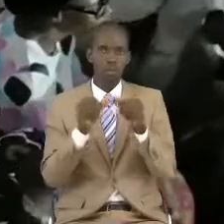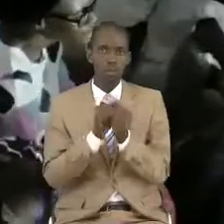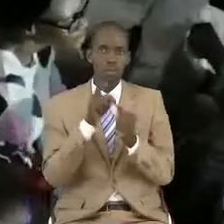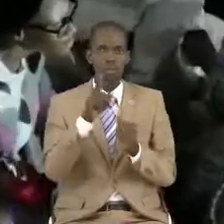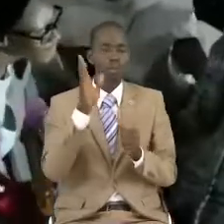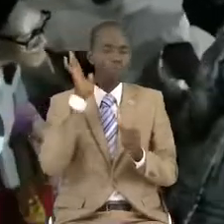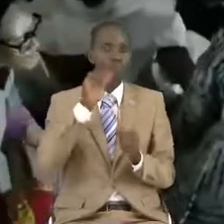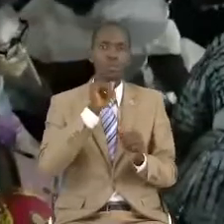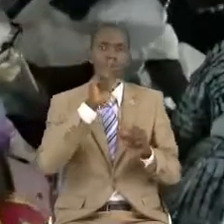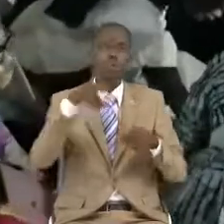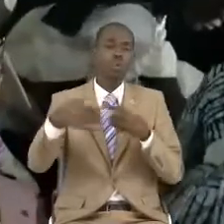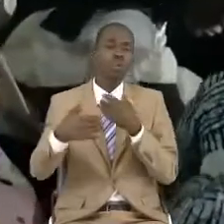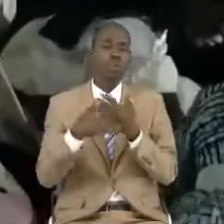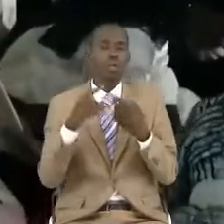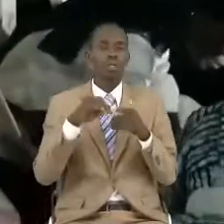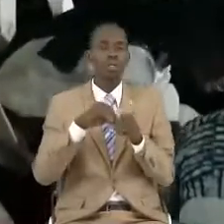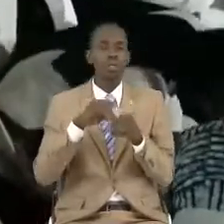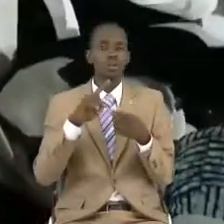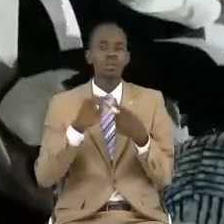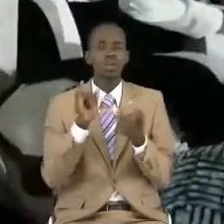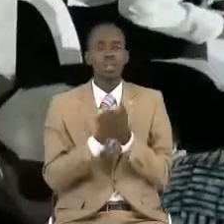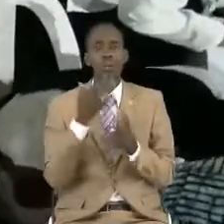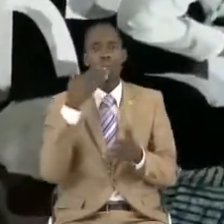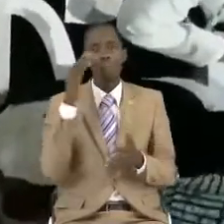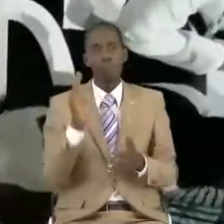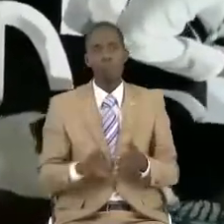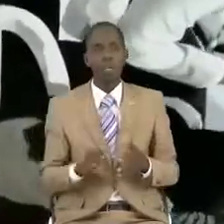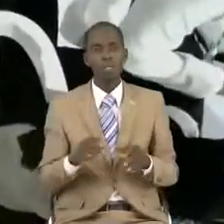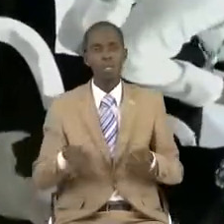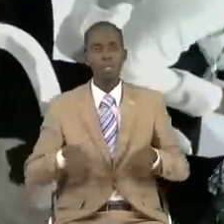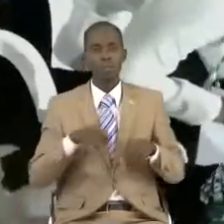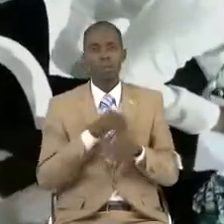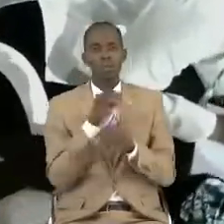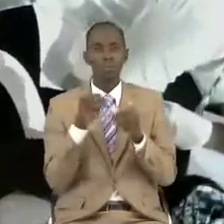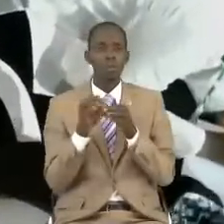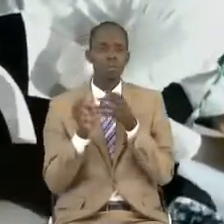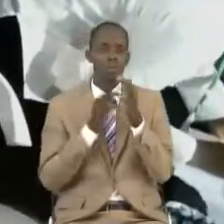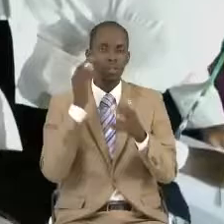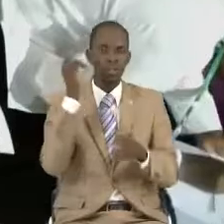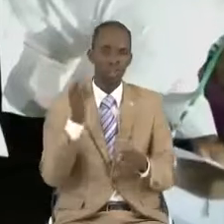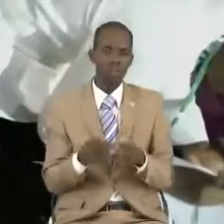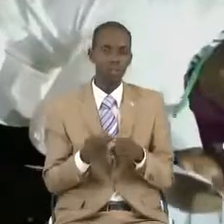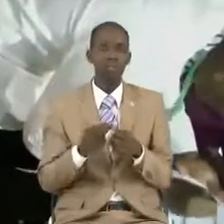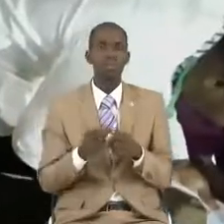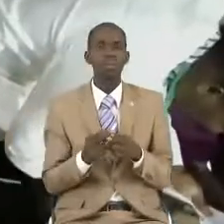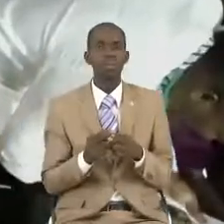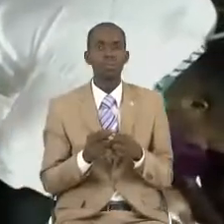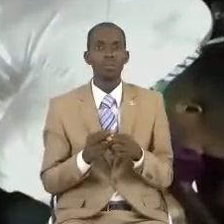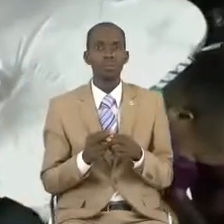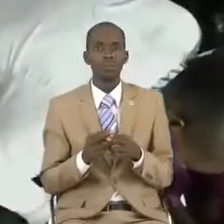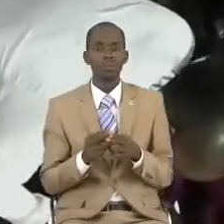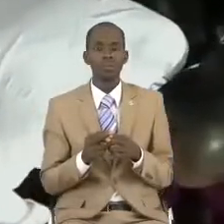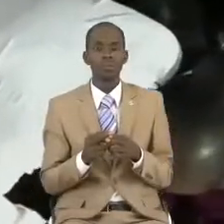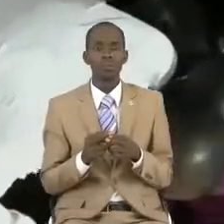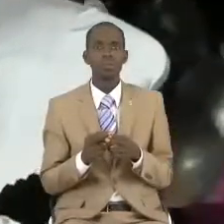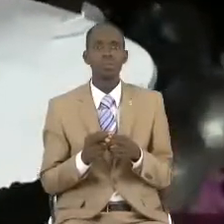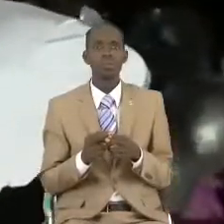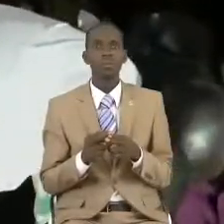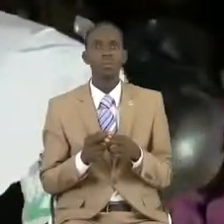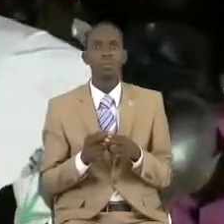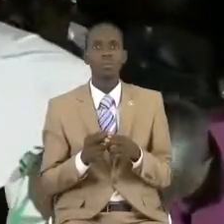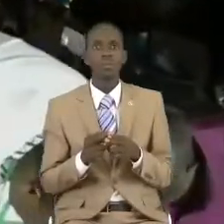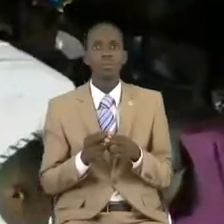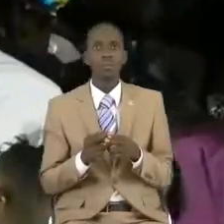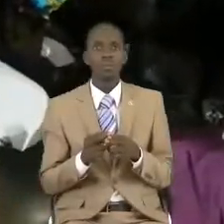evil life anymore in jesus name we're calling on our state overseer to help us at this time and